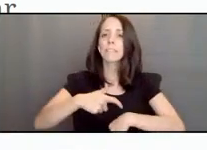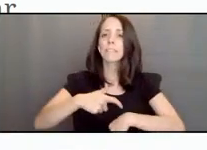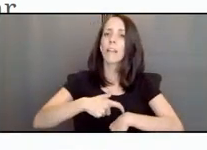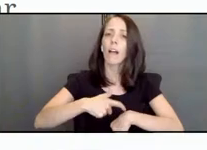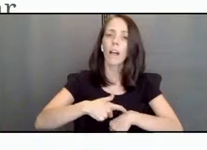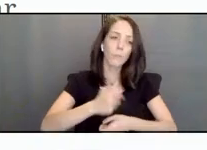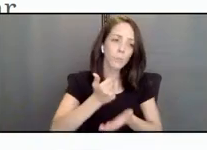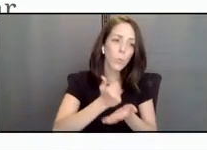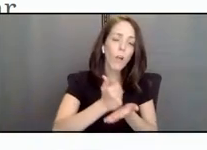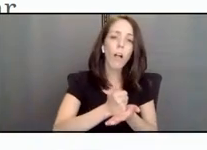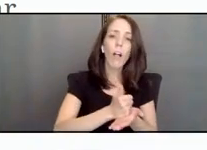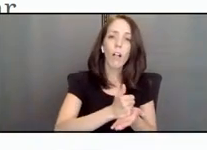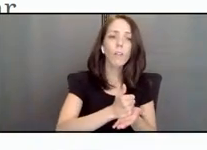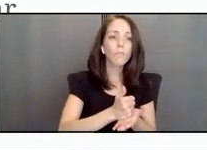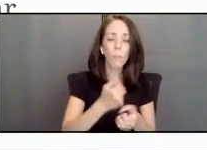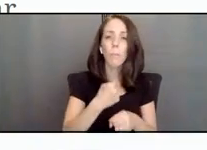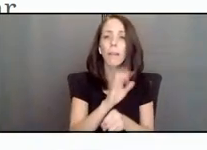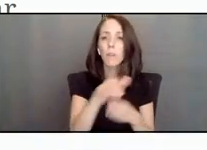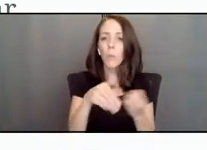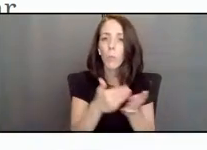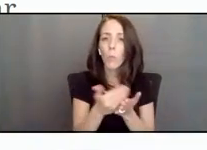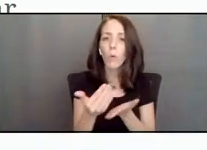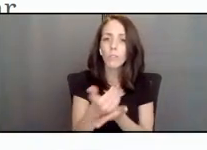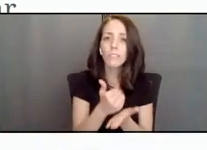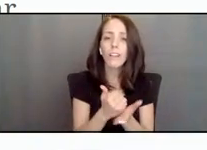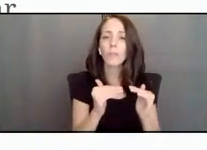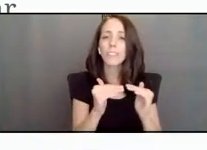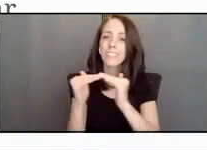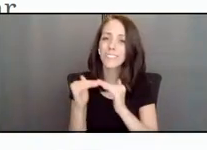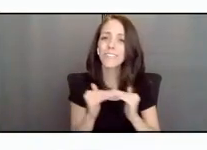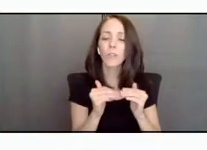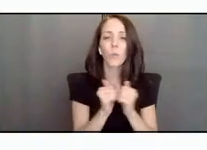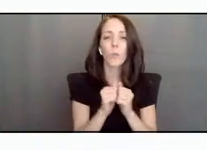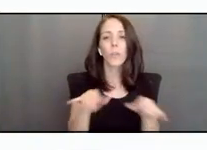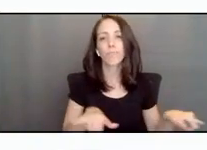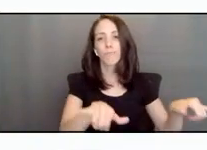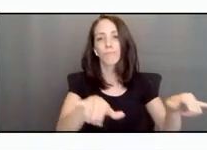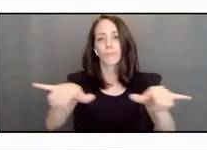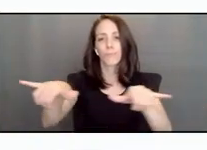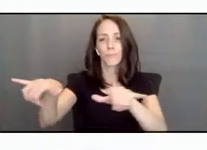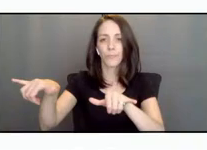competitive with market comparisons. Next slide.